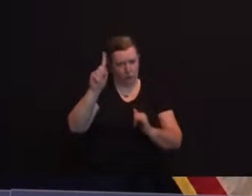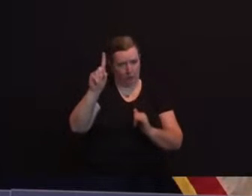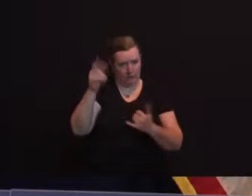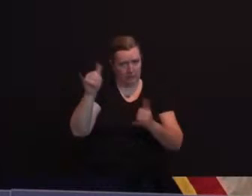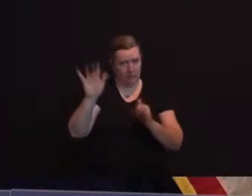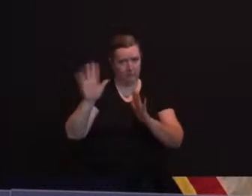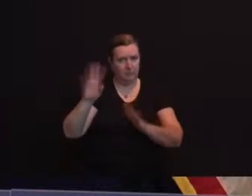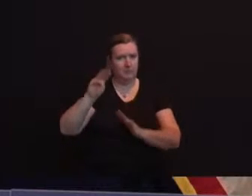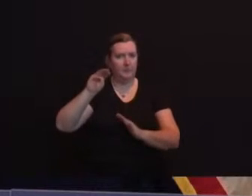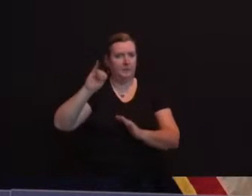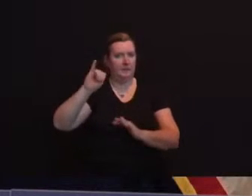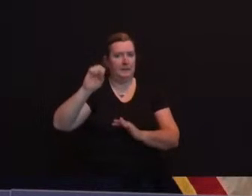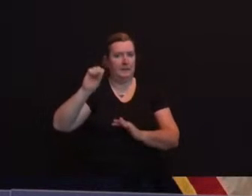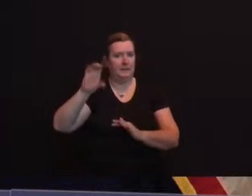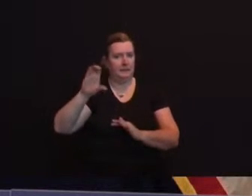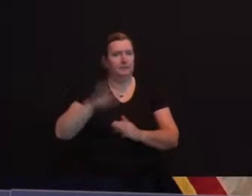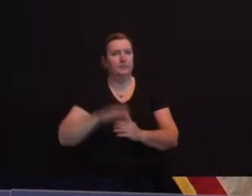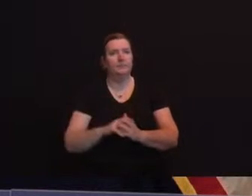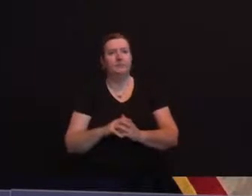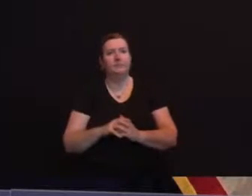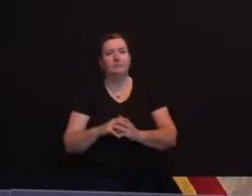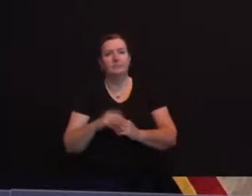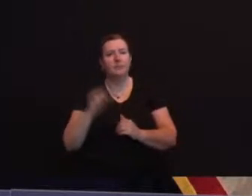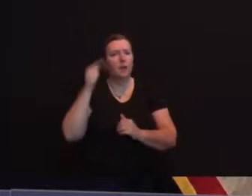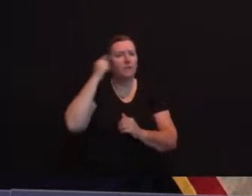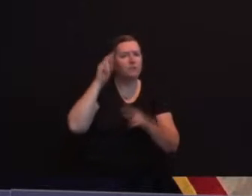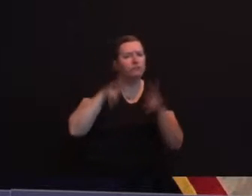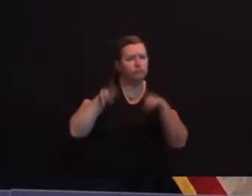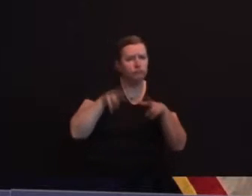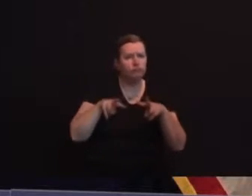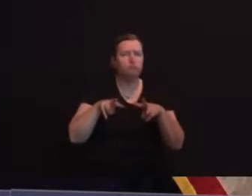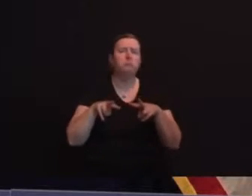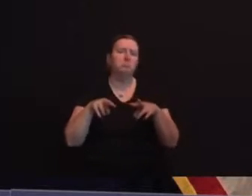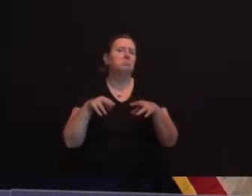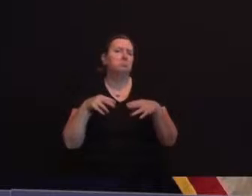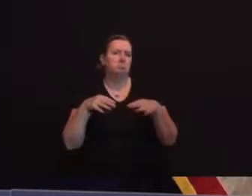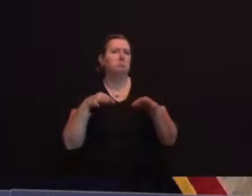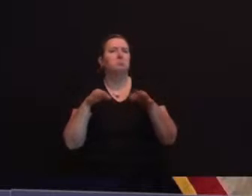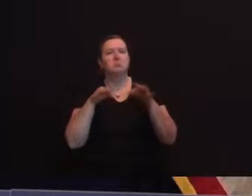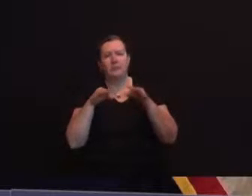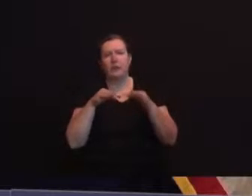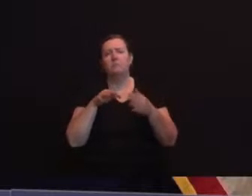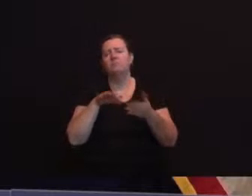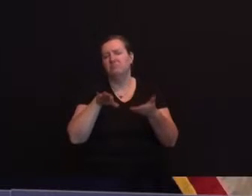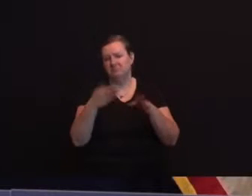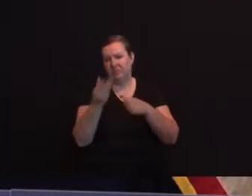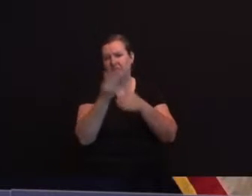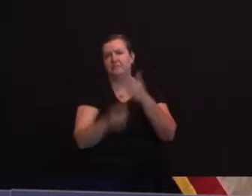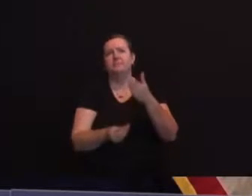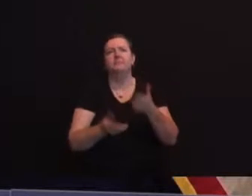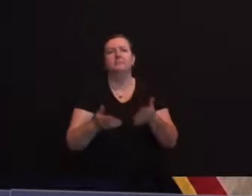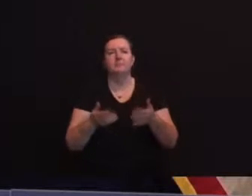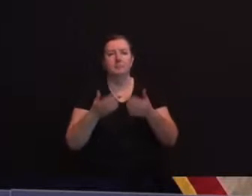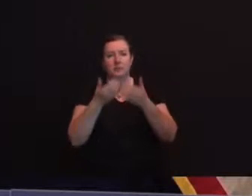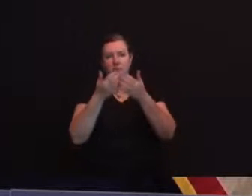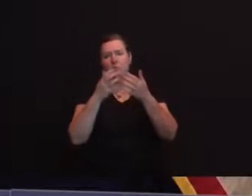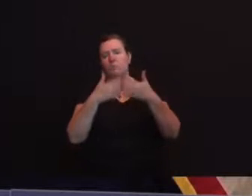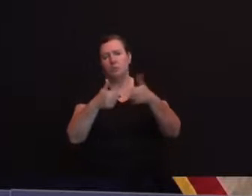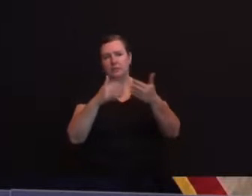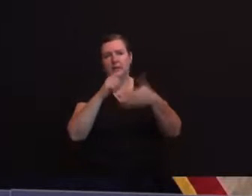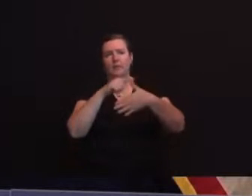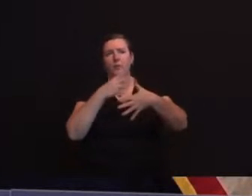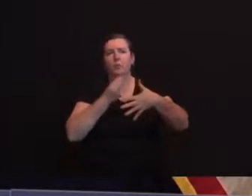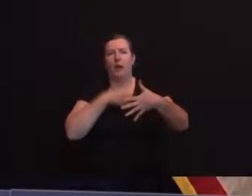The governor reviewed new cases and deaths reported. The breakdown by race and ethnicity is white 54.1,